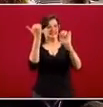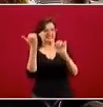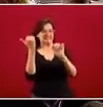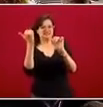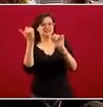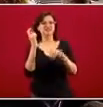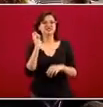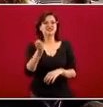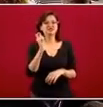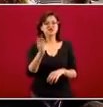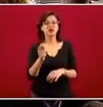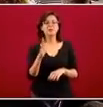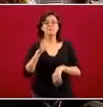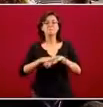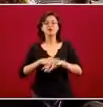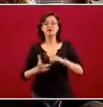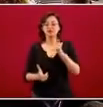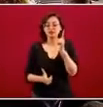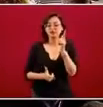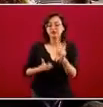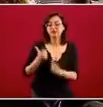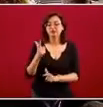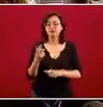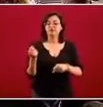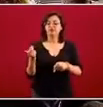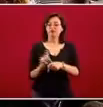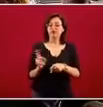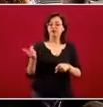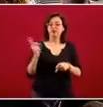to slow down.